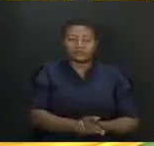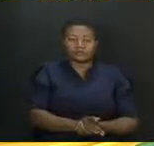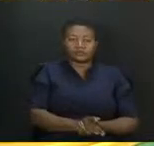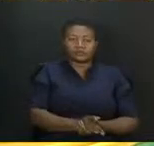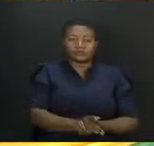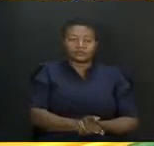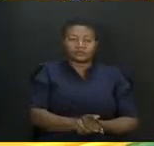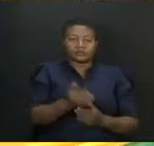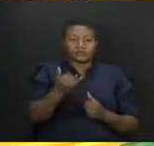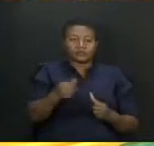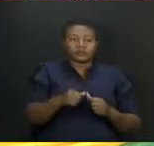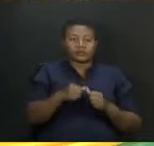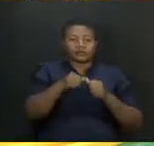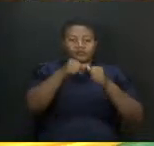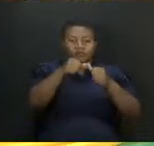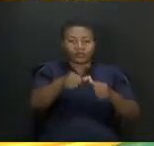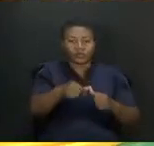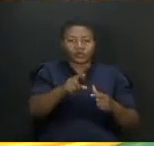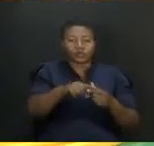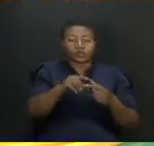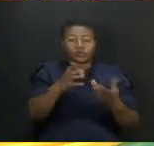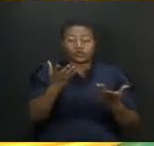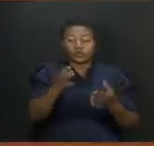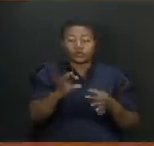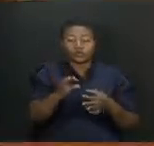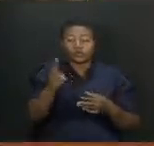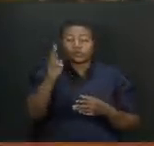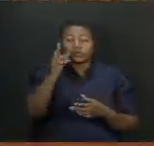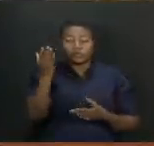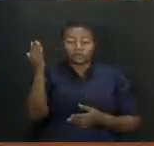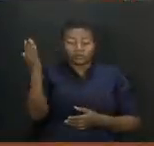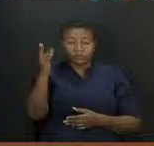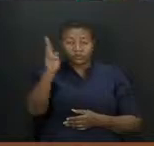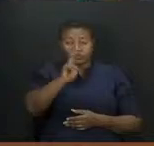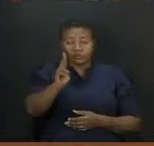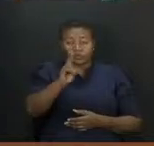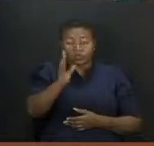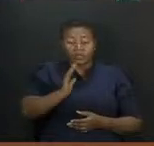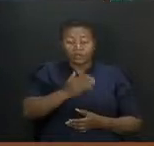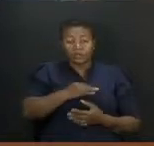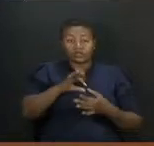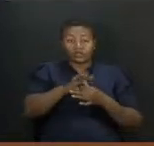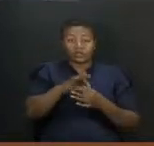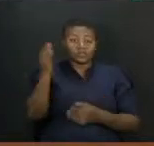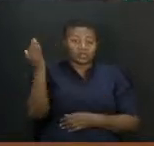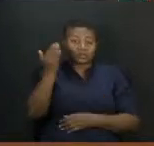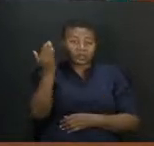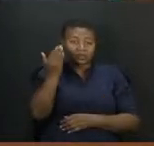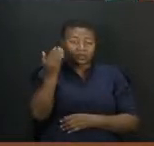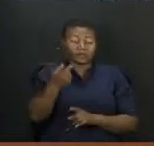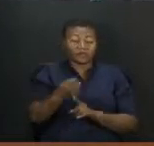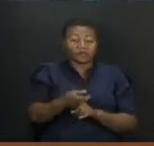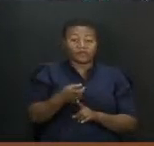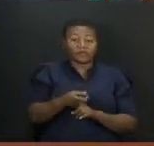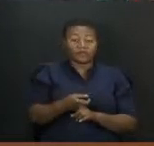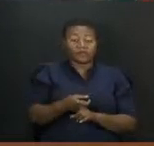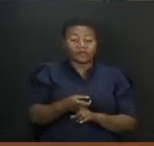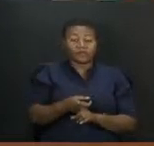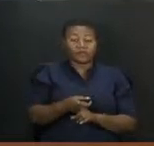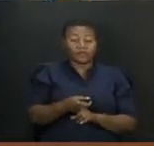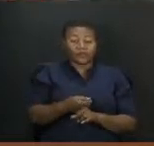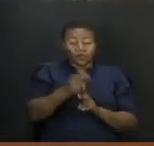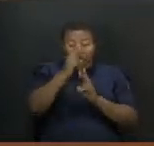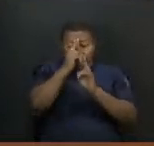then proceed to take our joint statement, starting from Honourable Francis